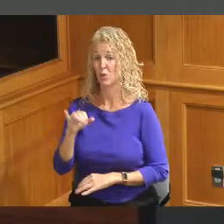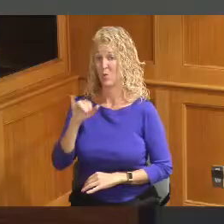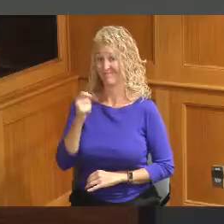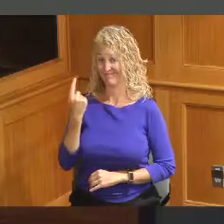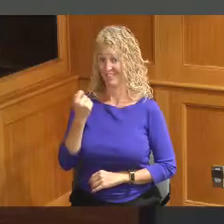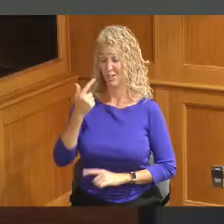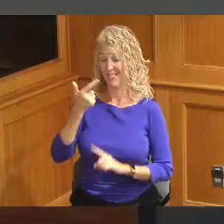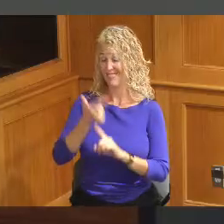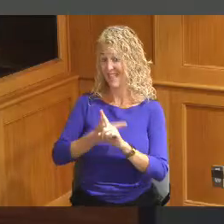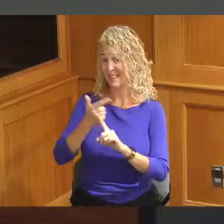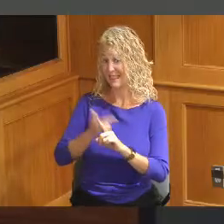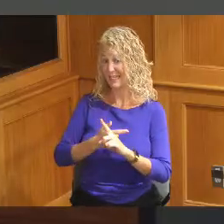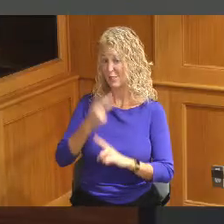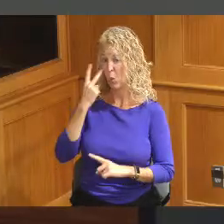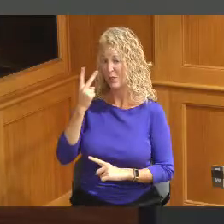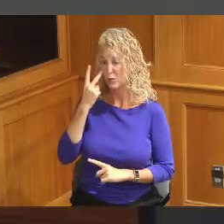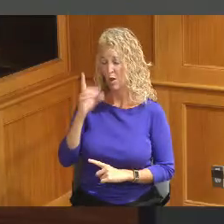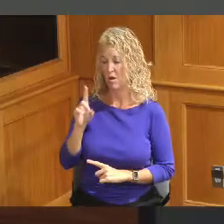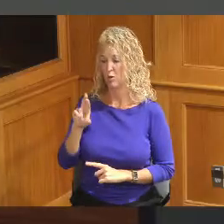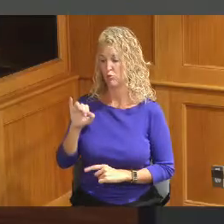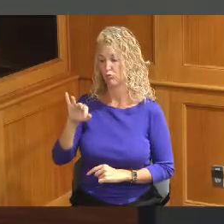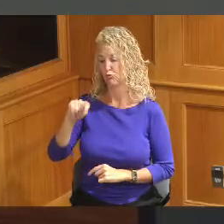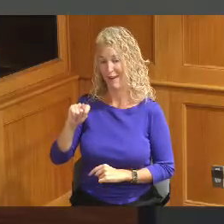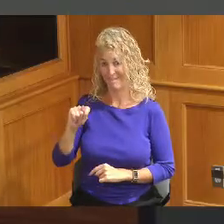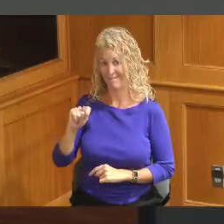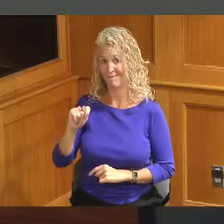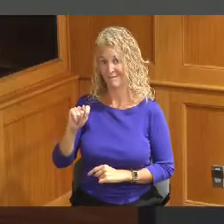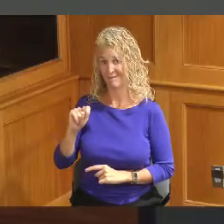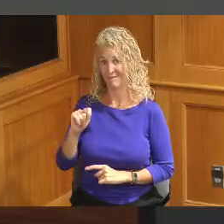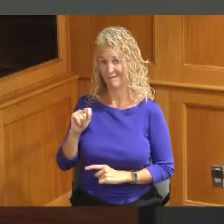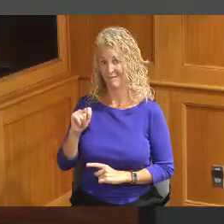the lease from the team late